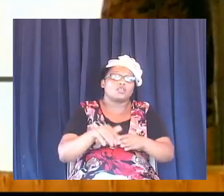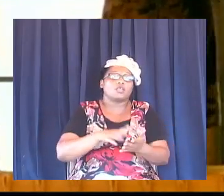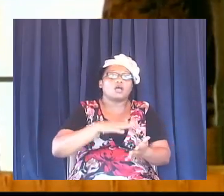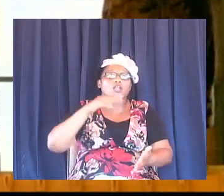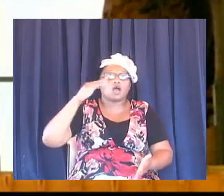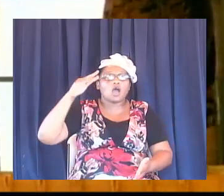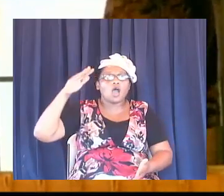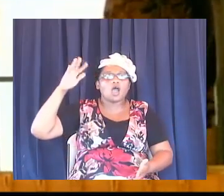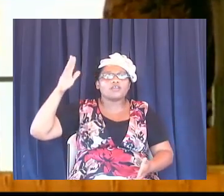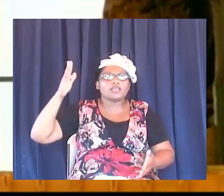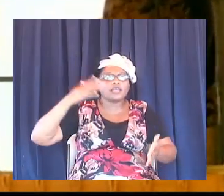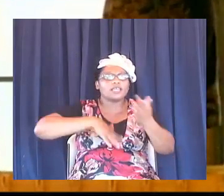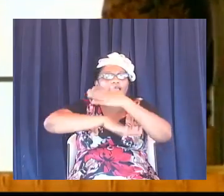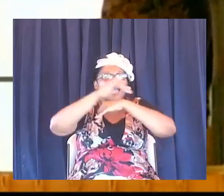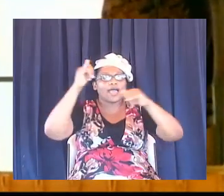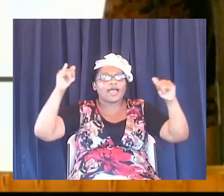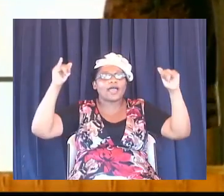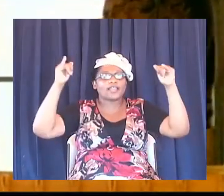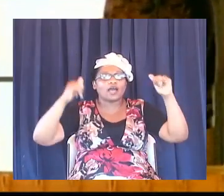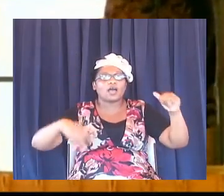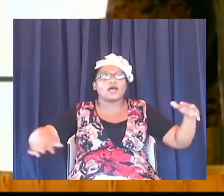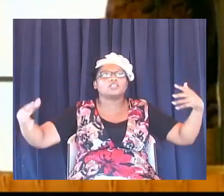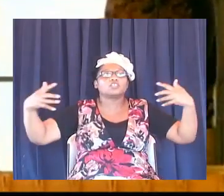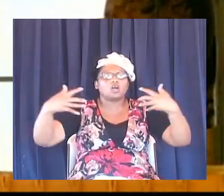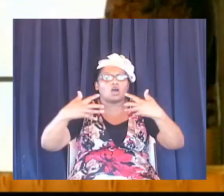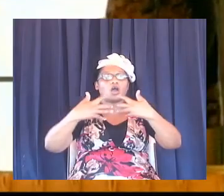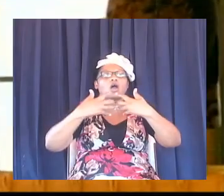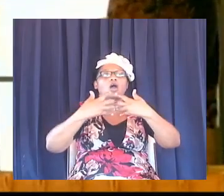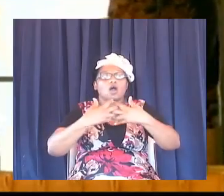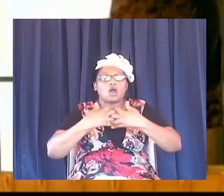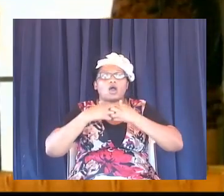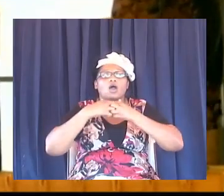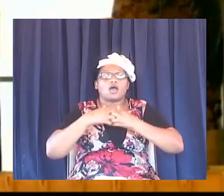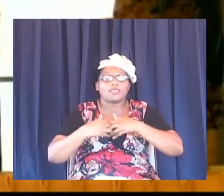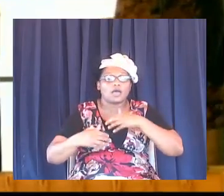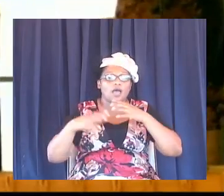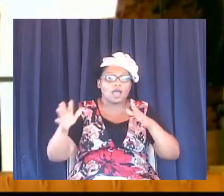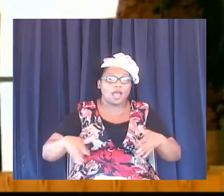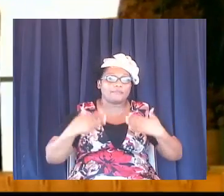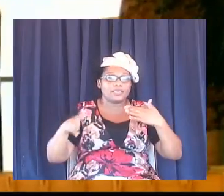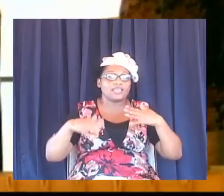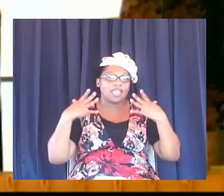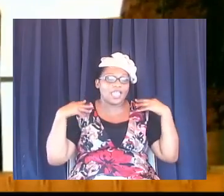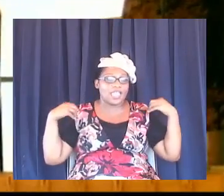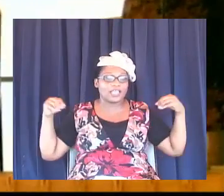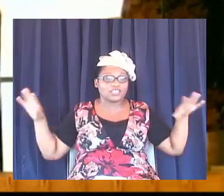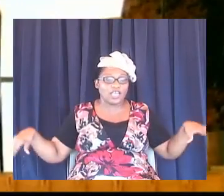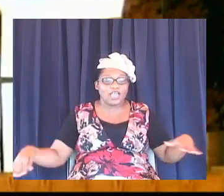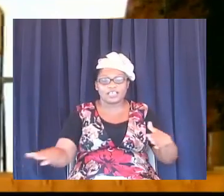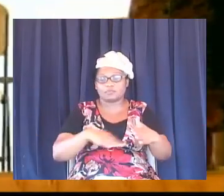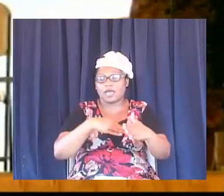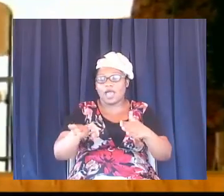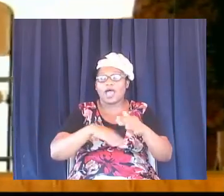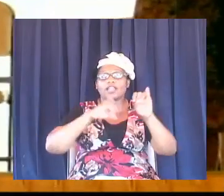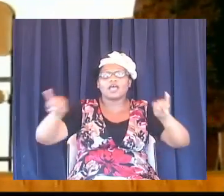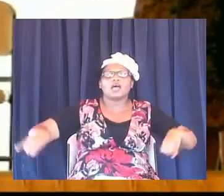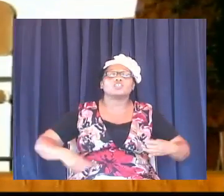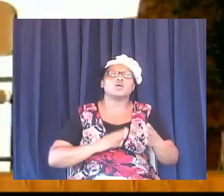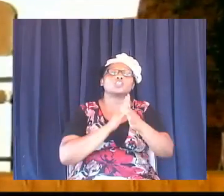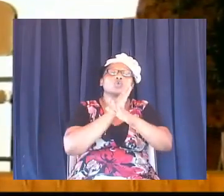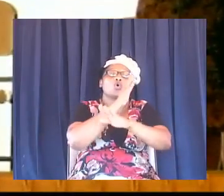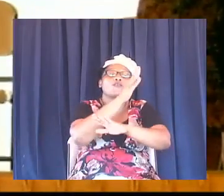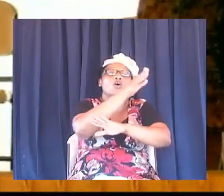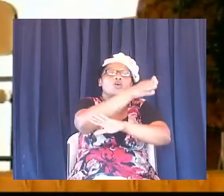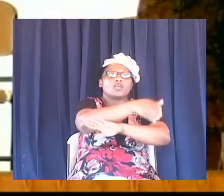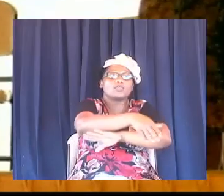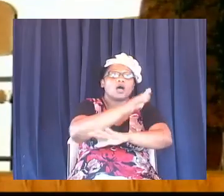over in the glory land, God's joined the happy angels band.